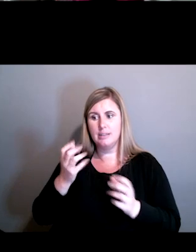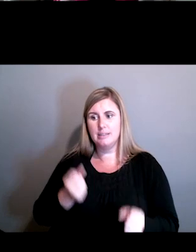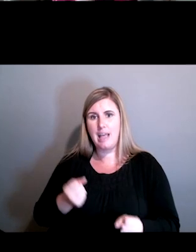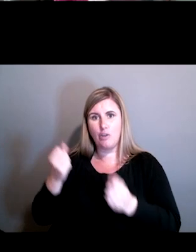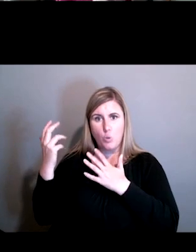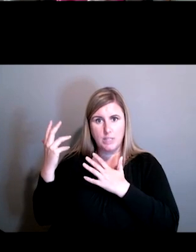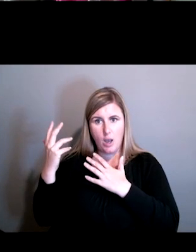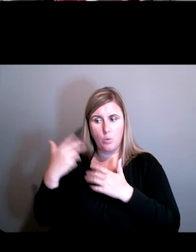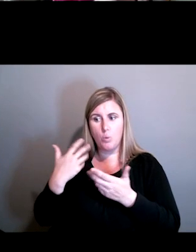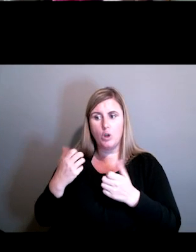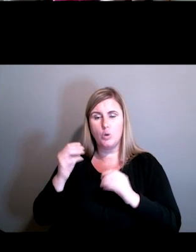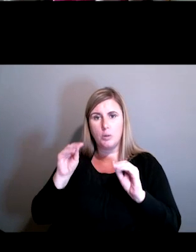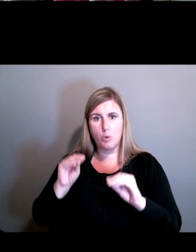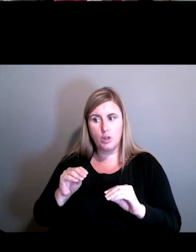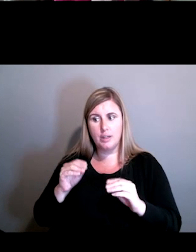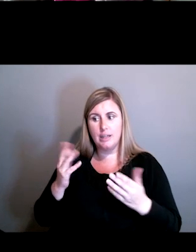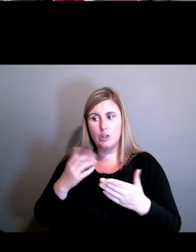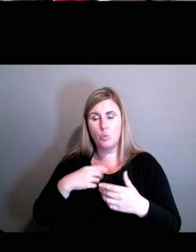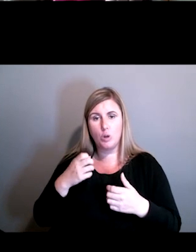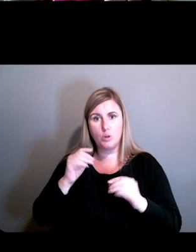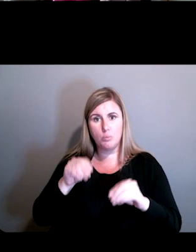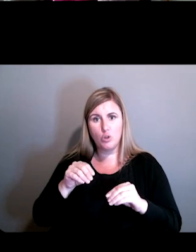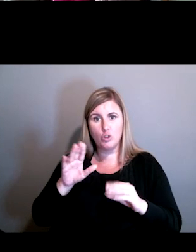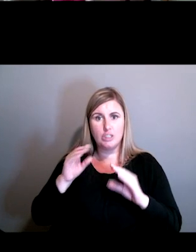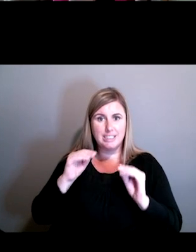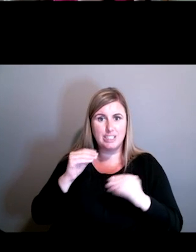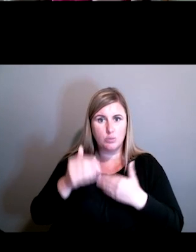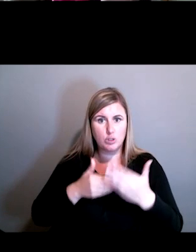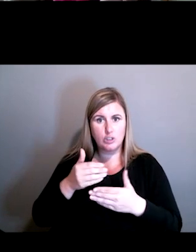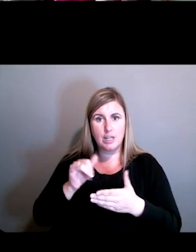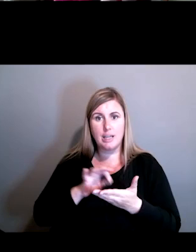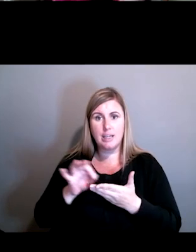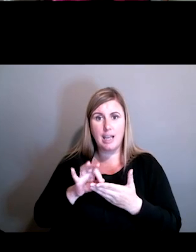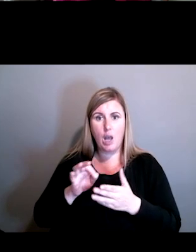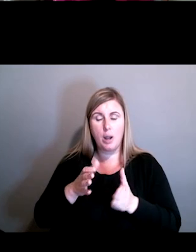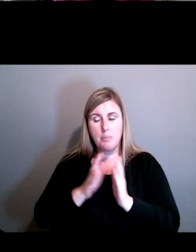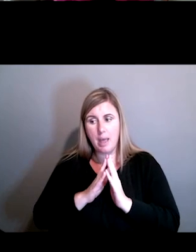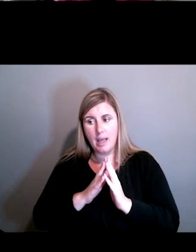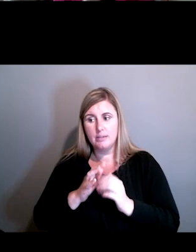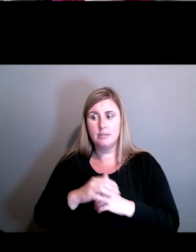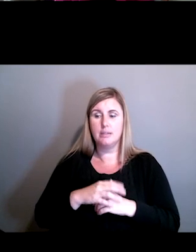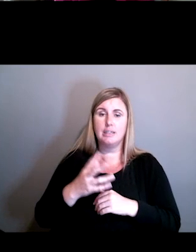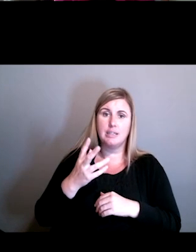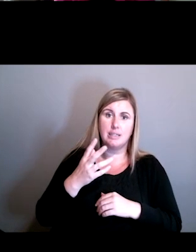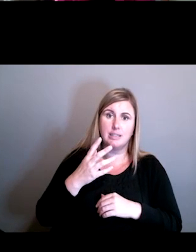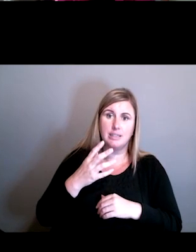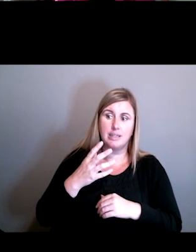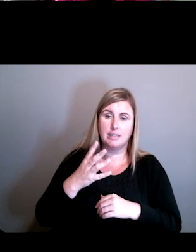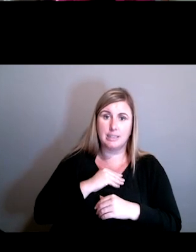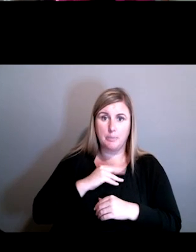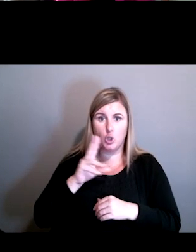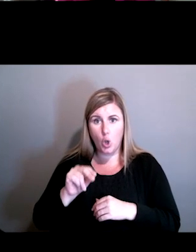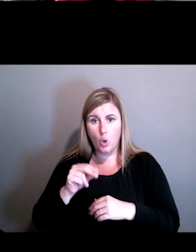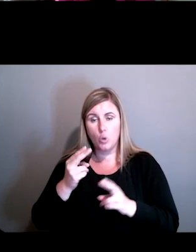want you to put your teaching procedures like count and mand, accepting no, utilization of preventative strategies such as variable ratio schedules